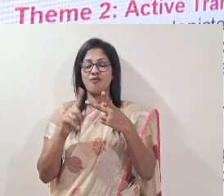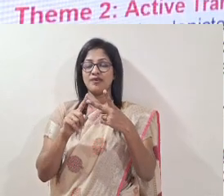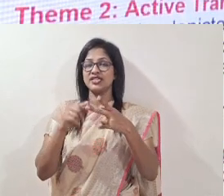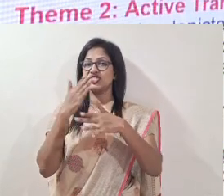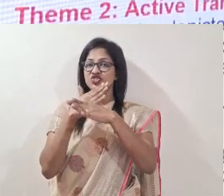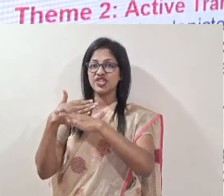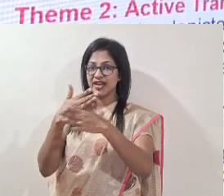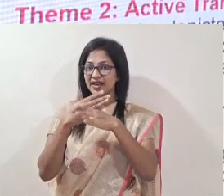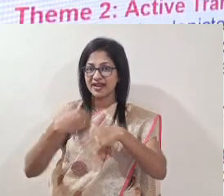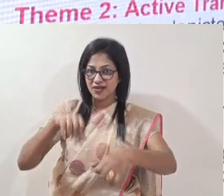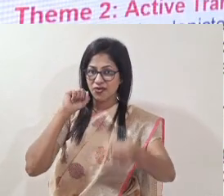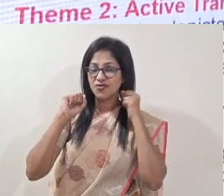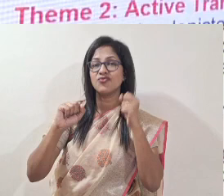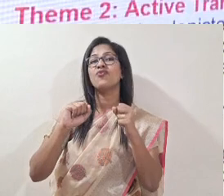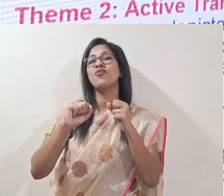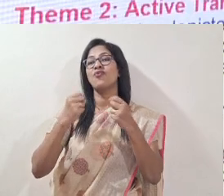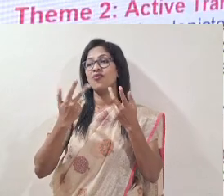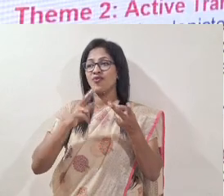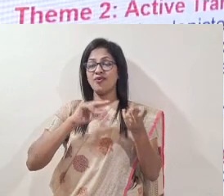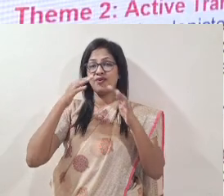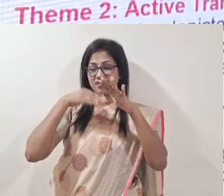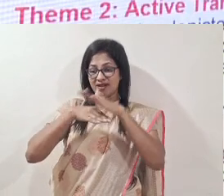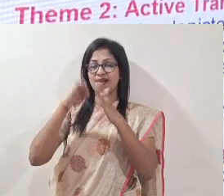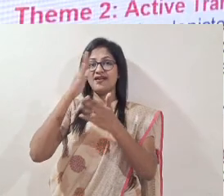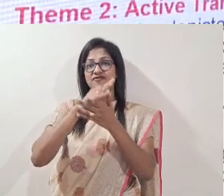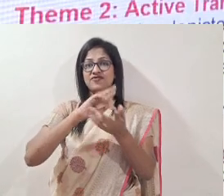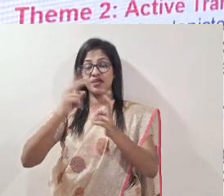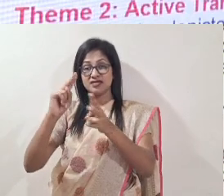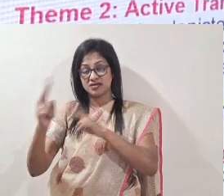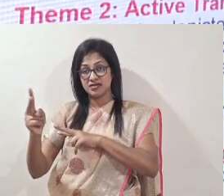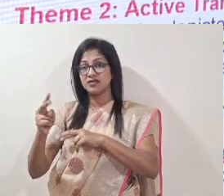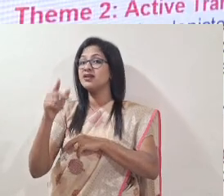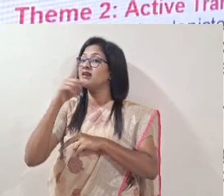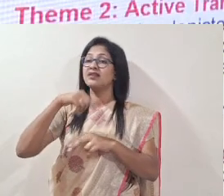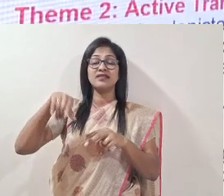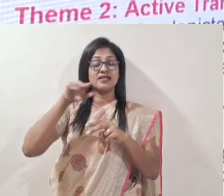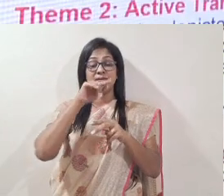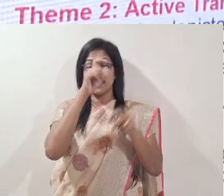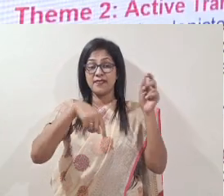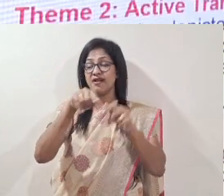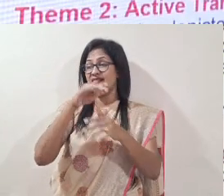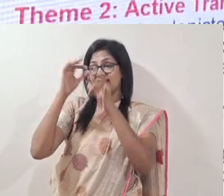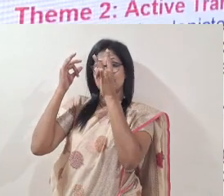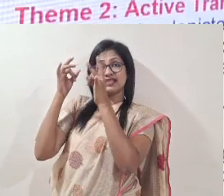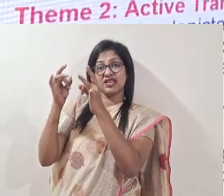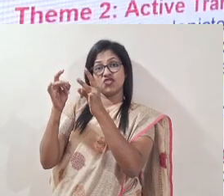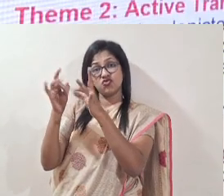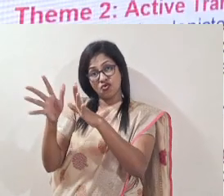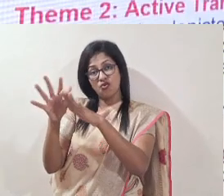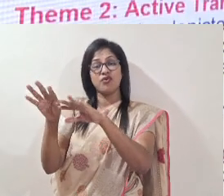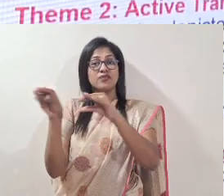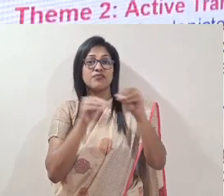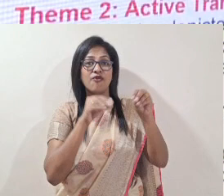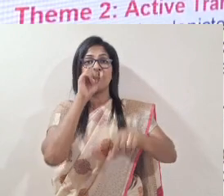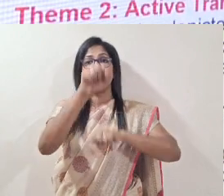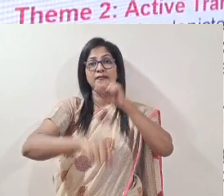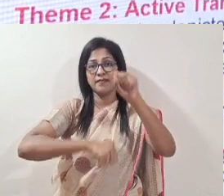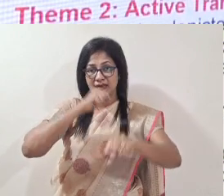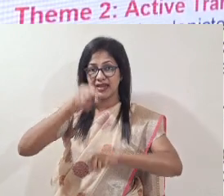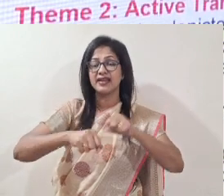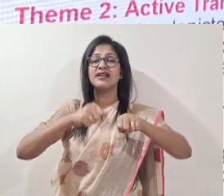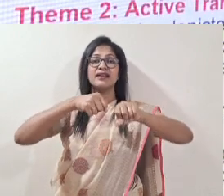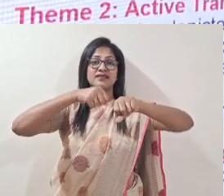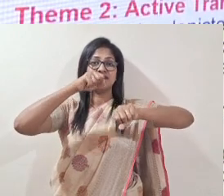shared ridership or paratransit, they completely abandoned that sector and they moved towards cycling, bike